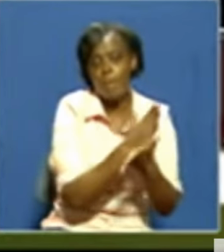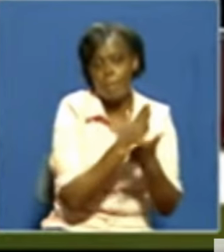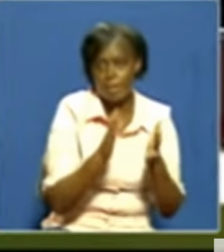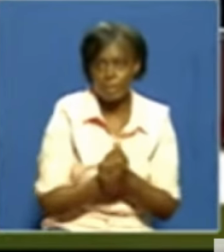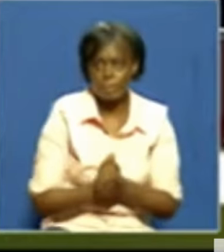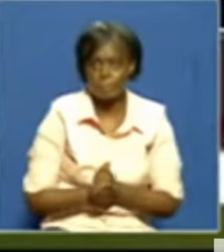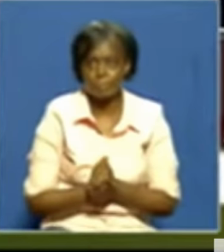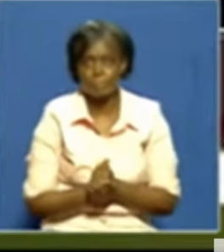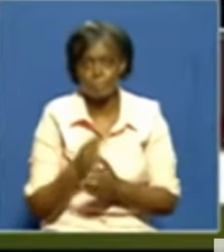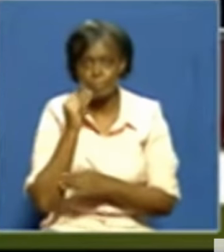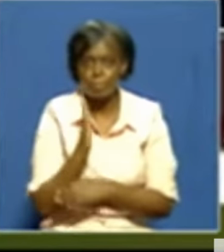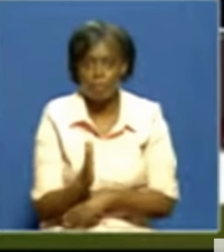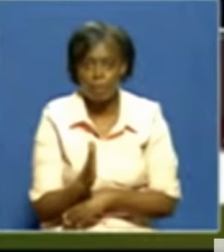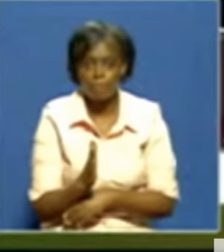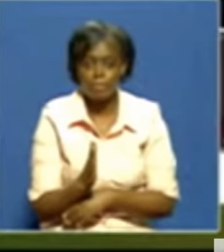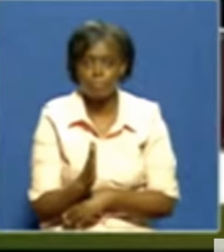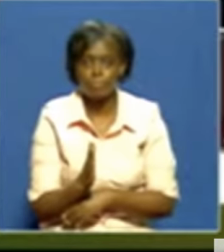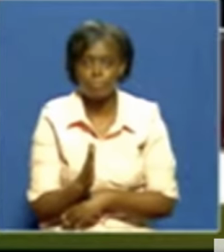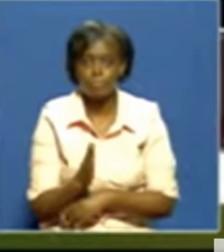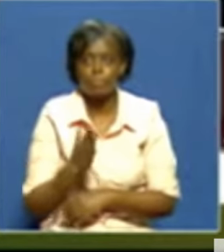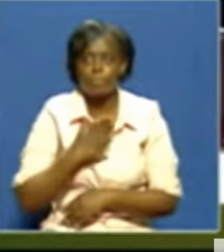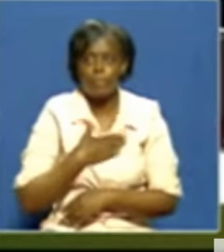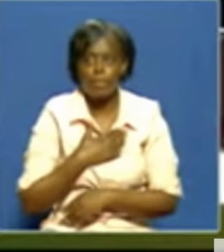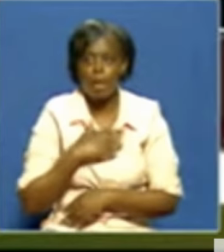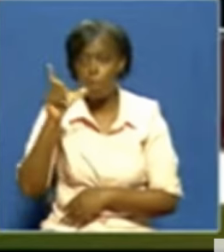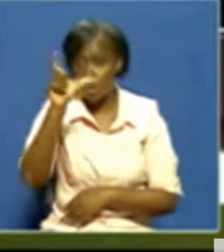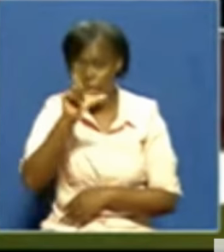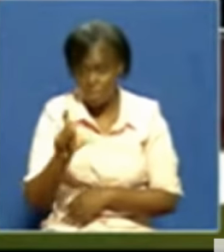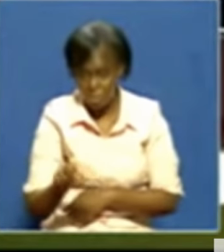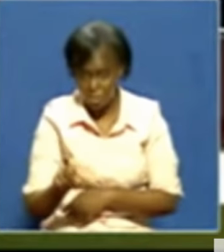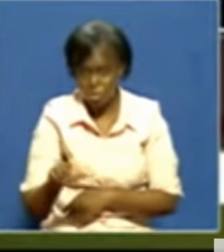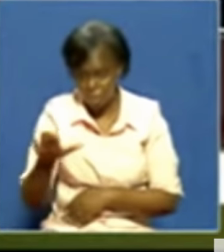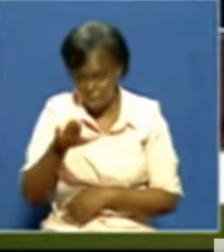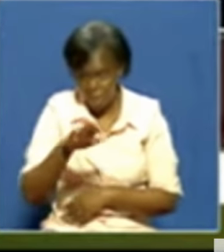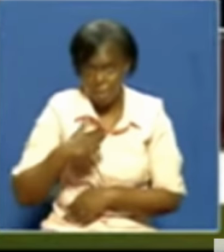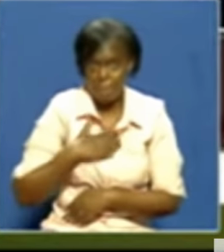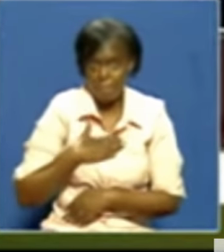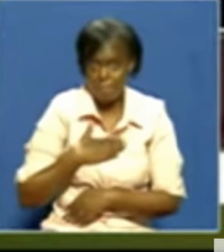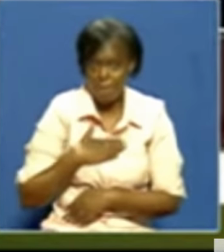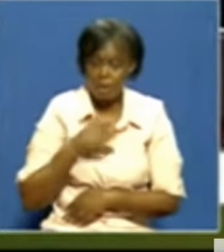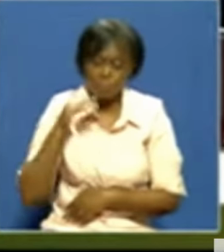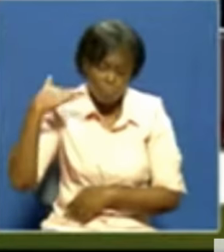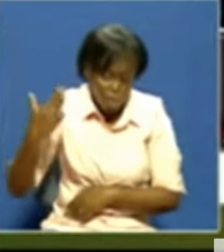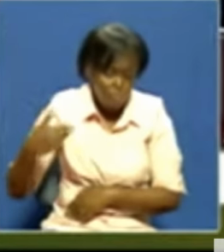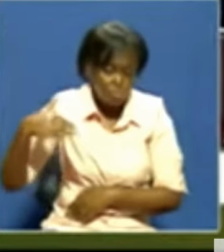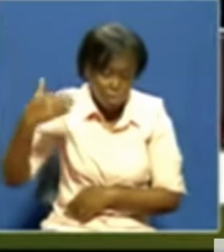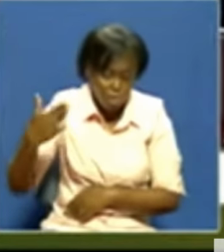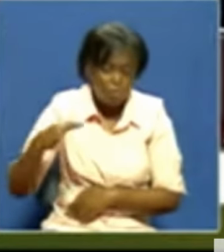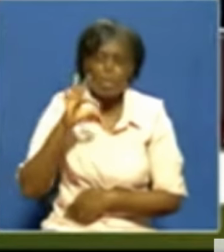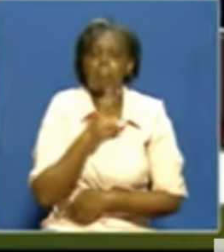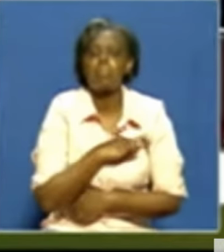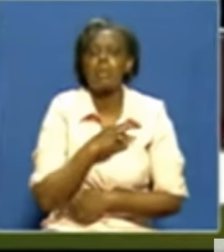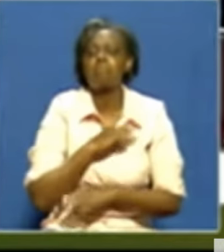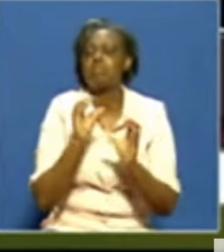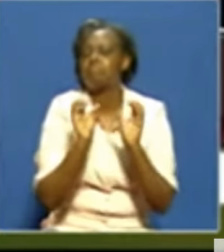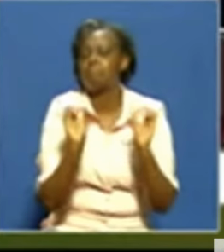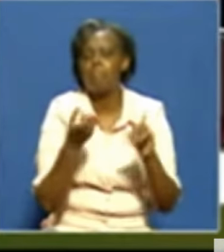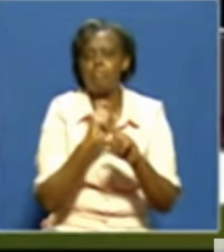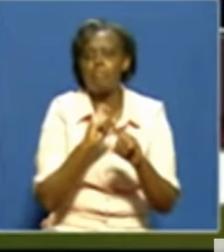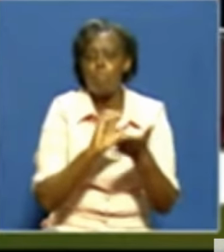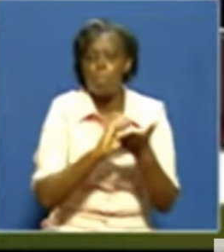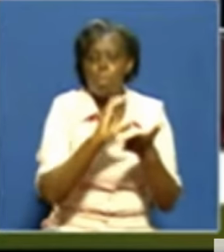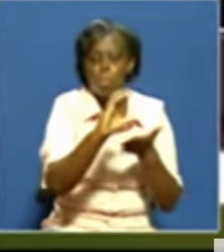Speaker, our region very often does not benefit from a stimulus